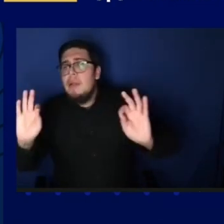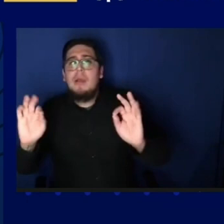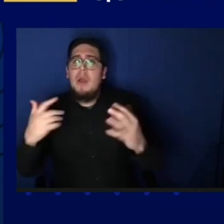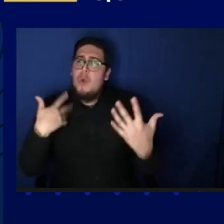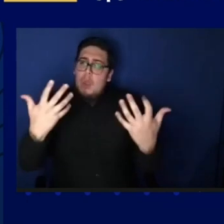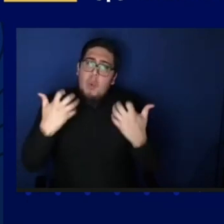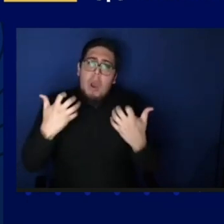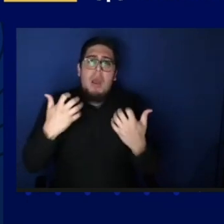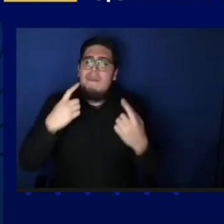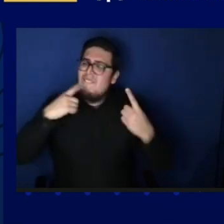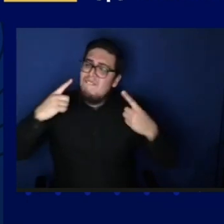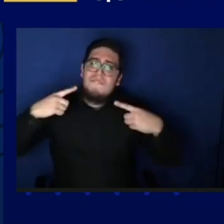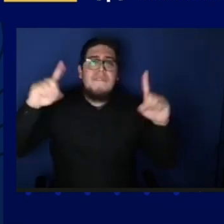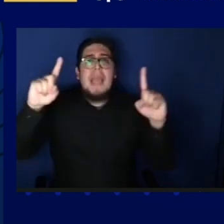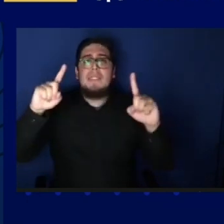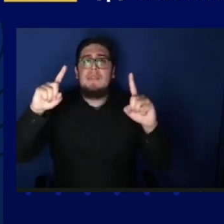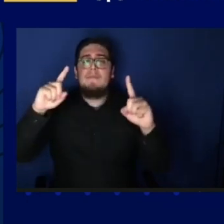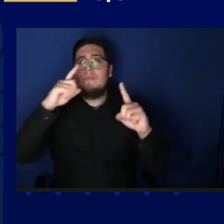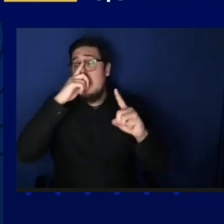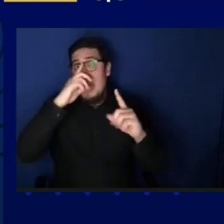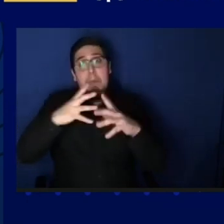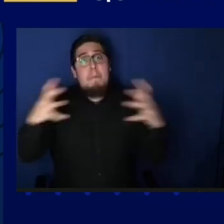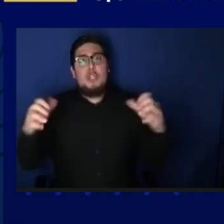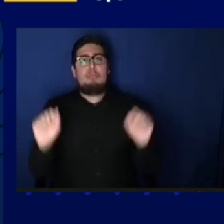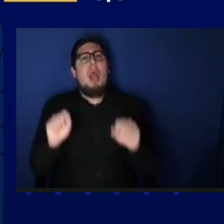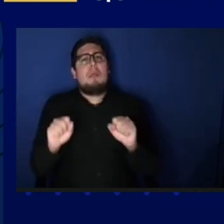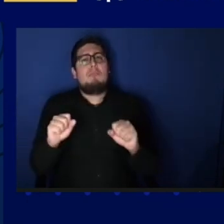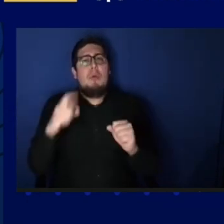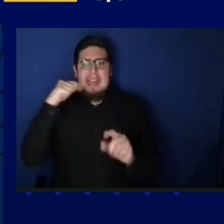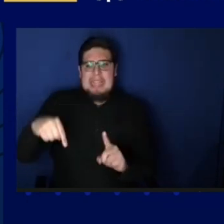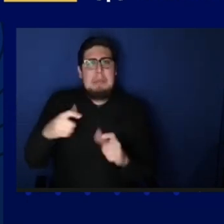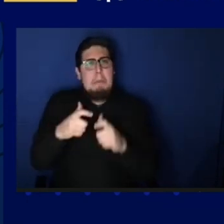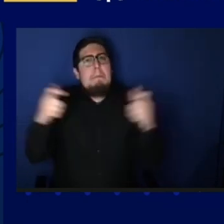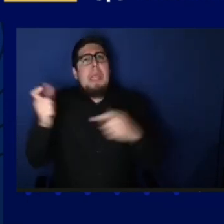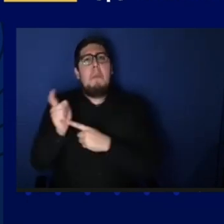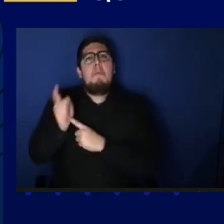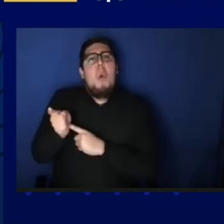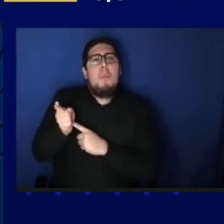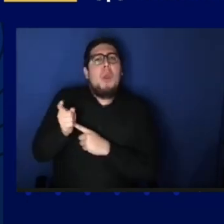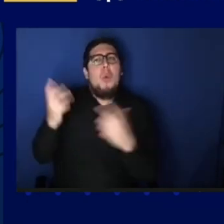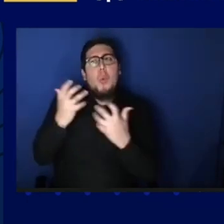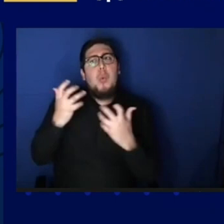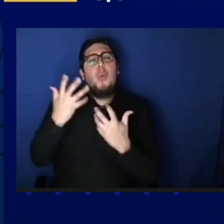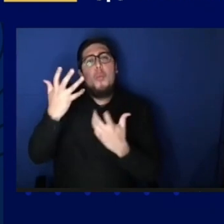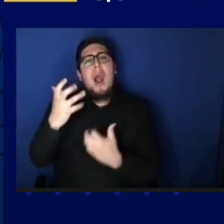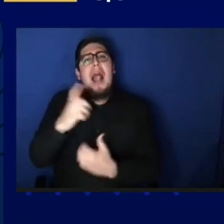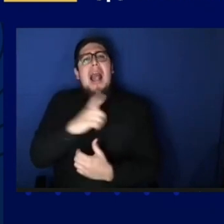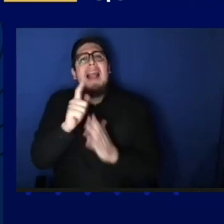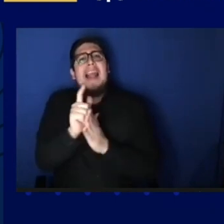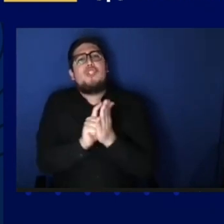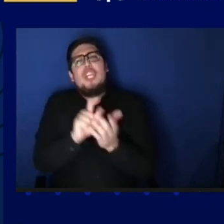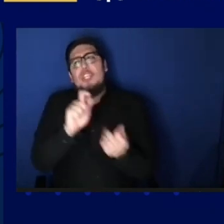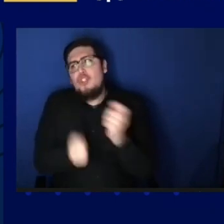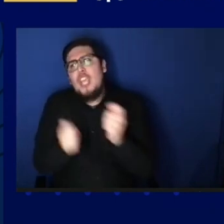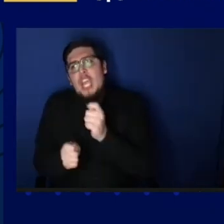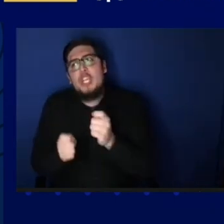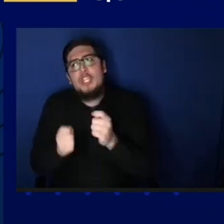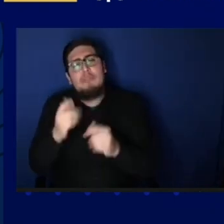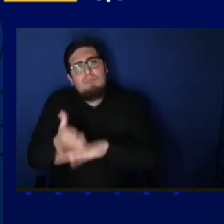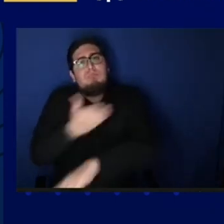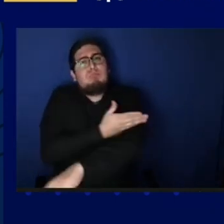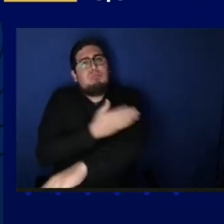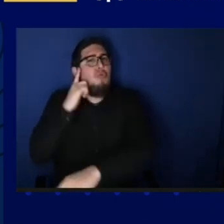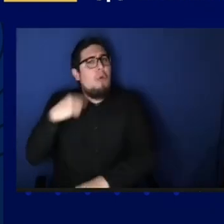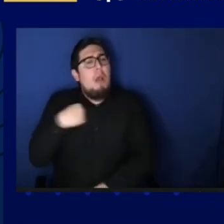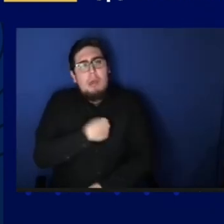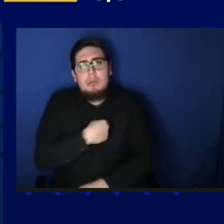possible in this historic moment to pass legislative changes and get relief moved. And so sometimes the elected office may not